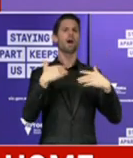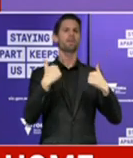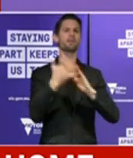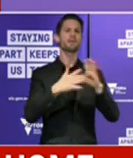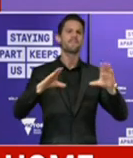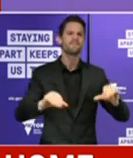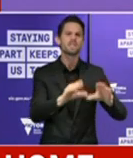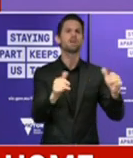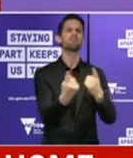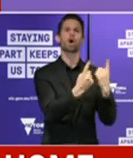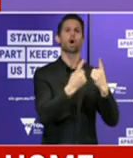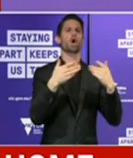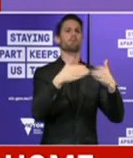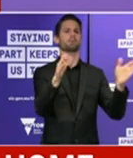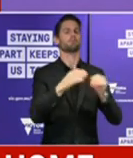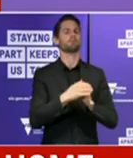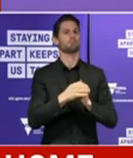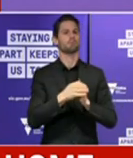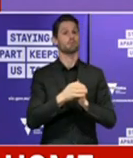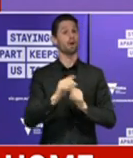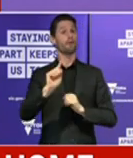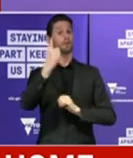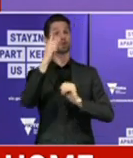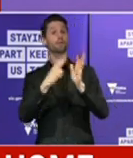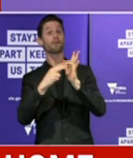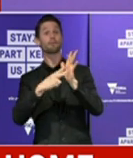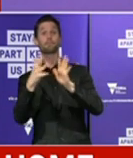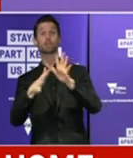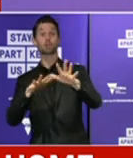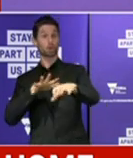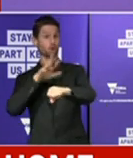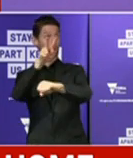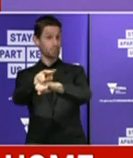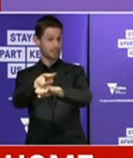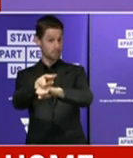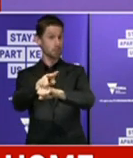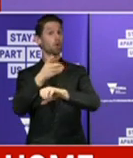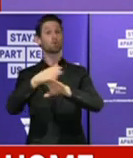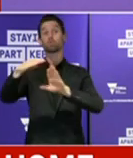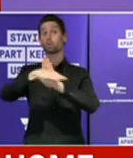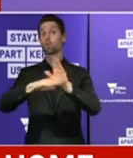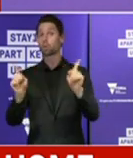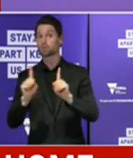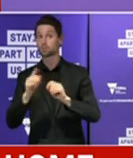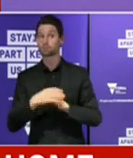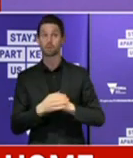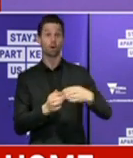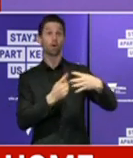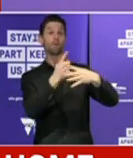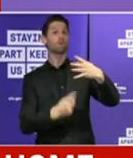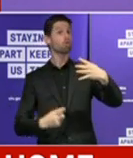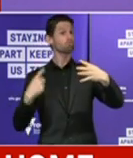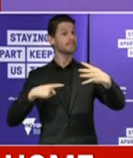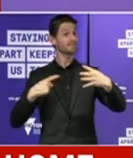From 11:59 Sunday the 1st of November, the following changes will occur. The 4 reasons to leave home will